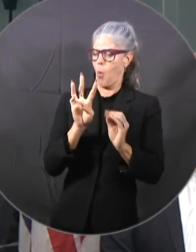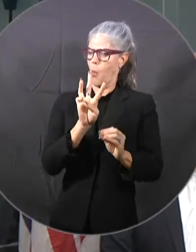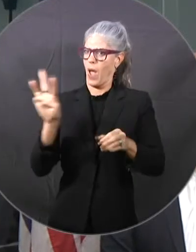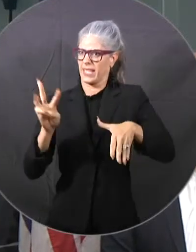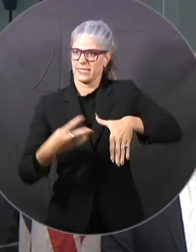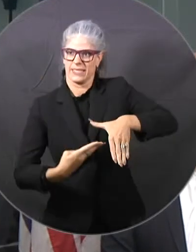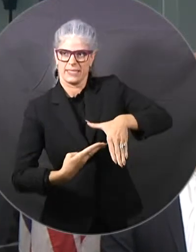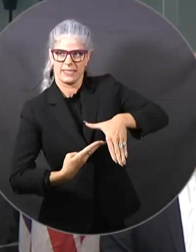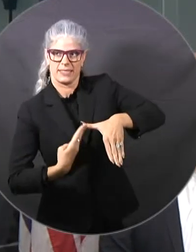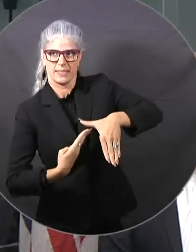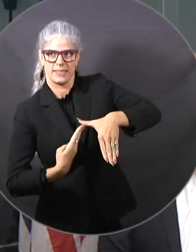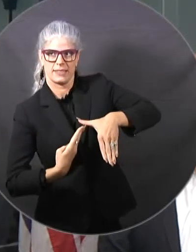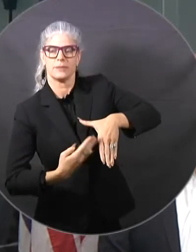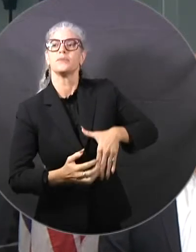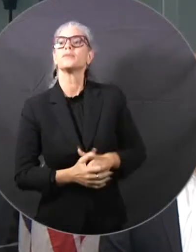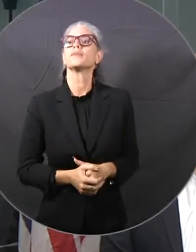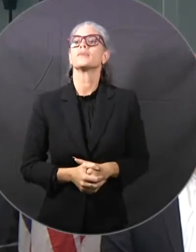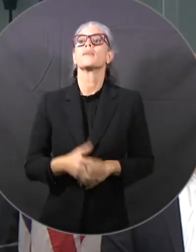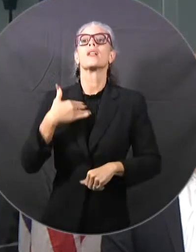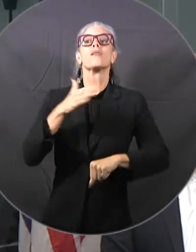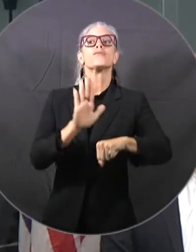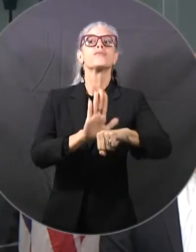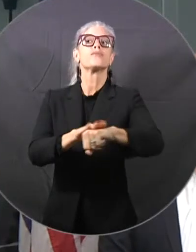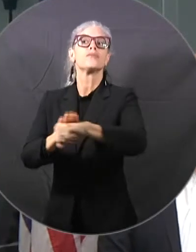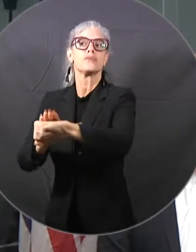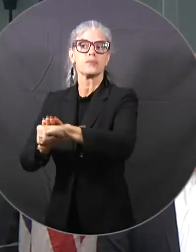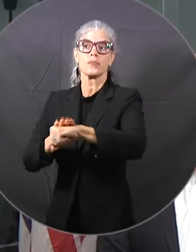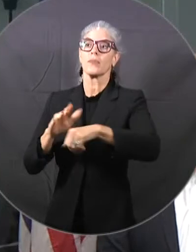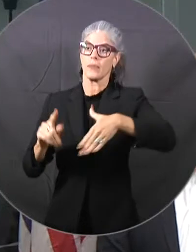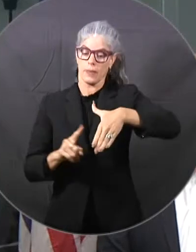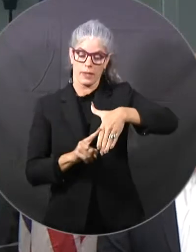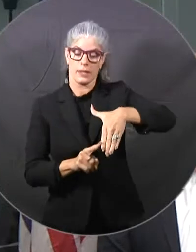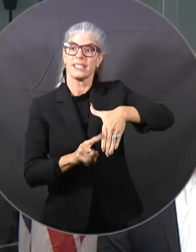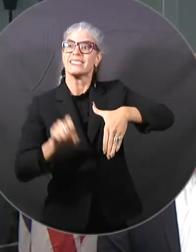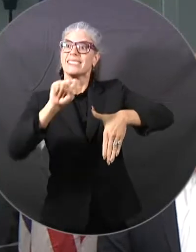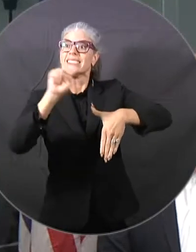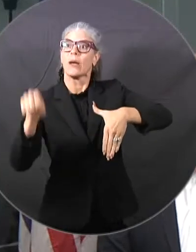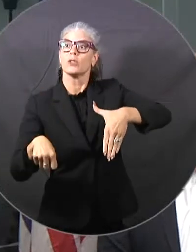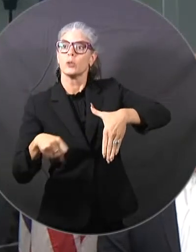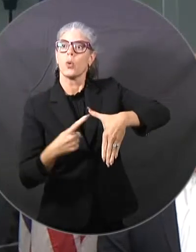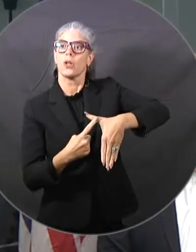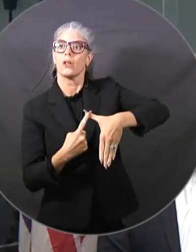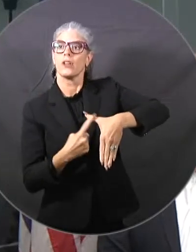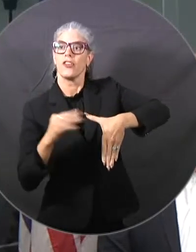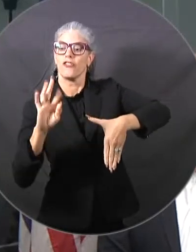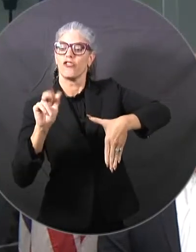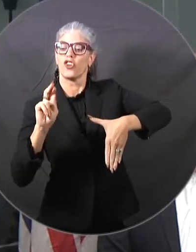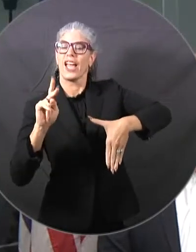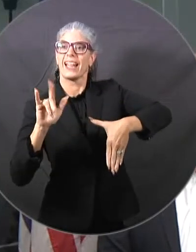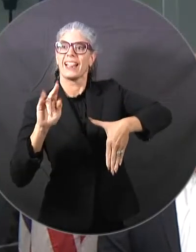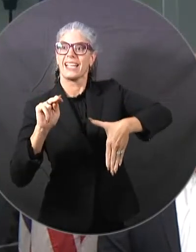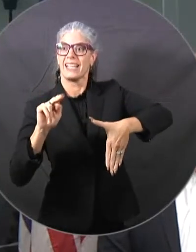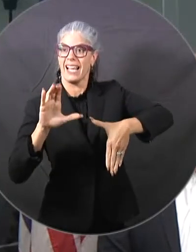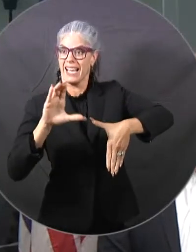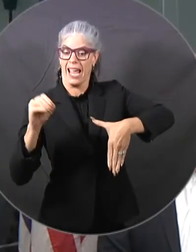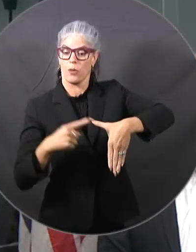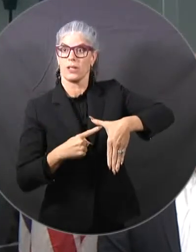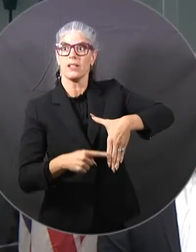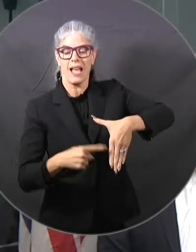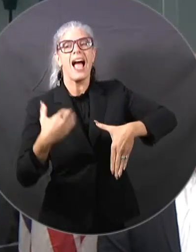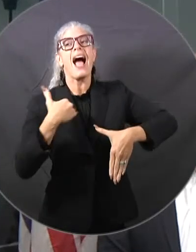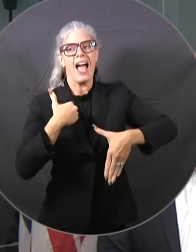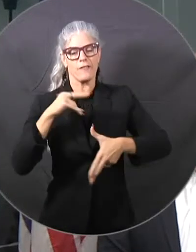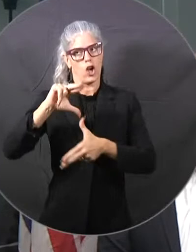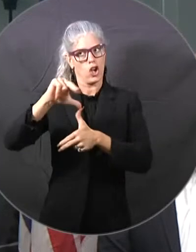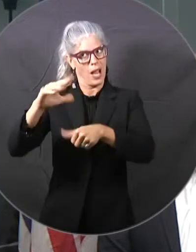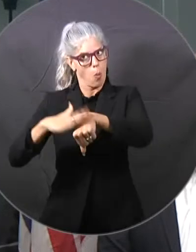Coast from Sarasota all the way to Franklin County. The 5 p.m. advisory includes that if the storm hits at high tide, storm